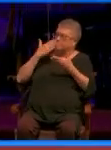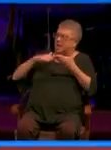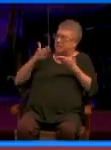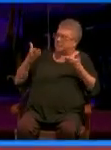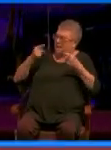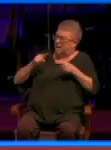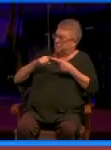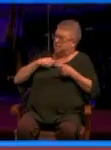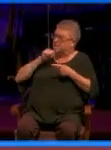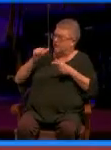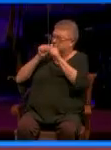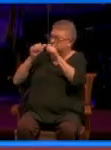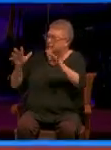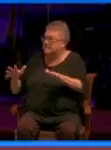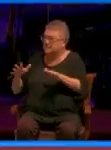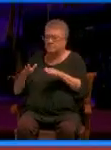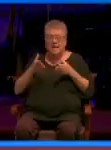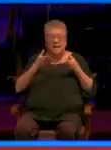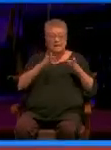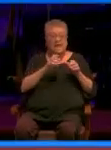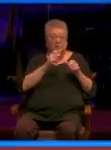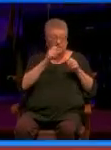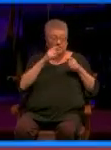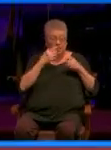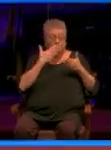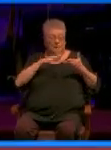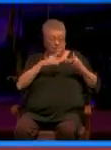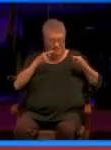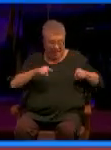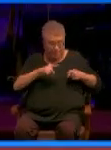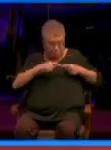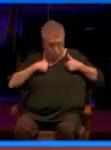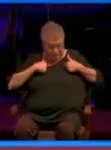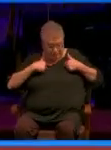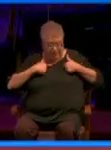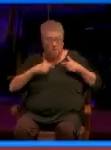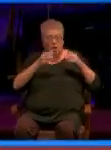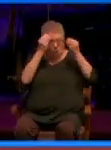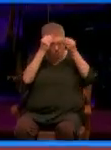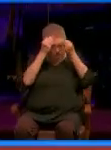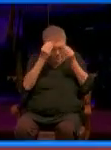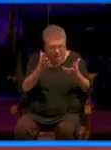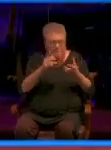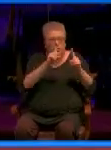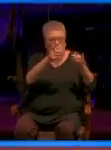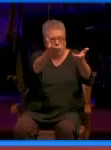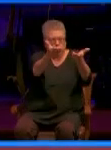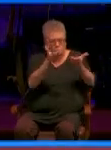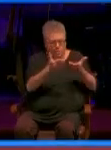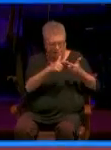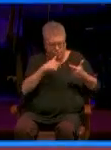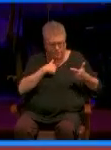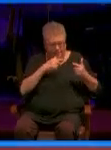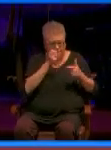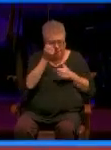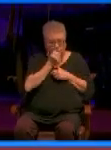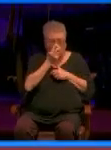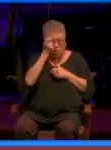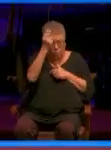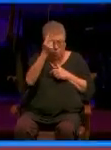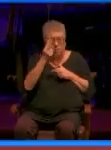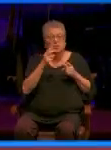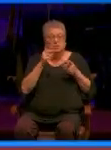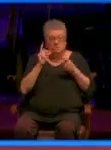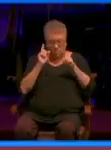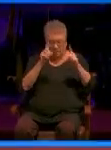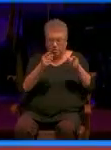said to him, let your curse be on me, my son. Only obey my voice and go bring them to me. So he went and took them